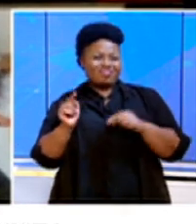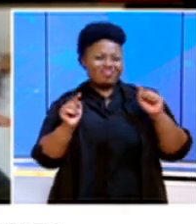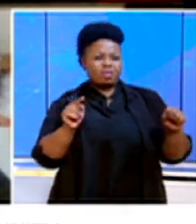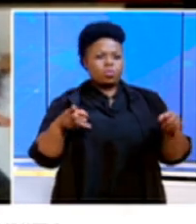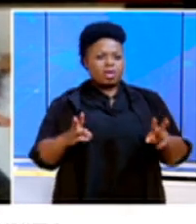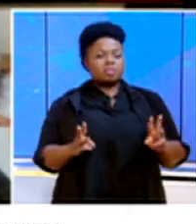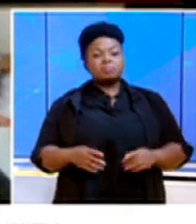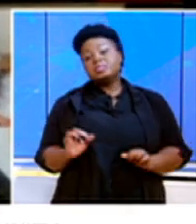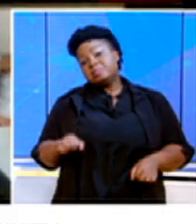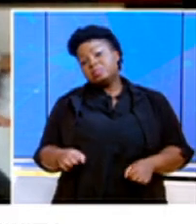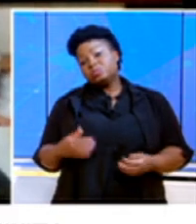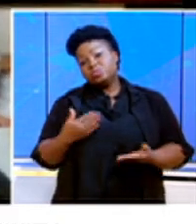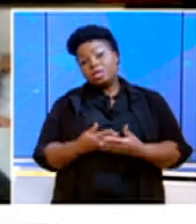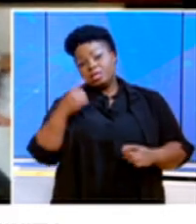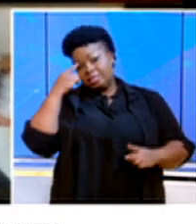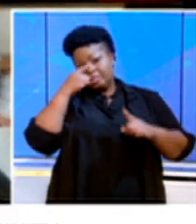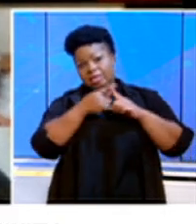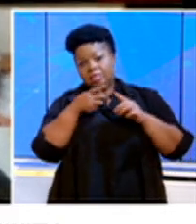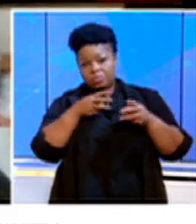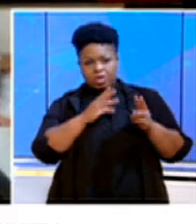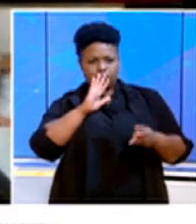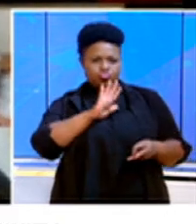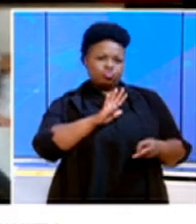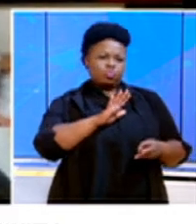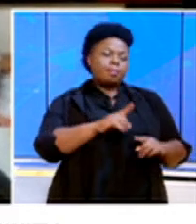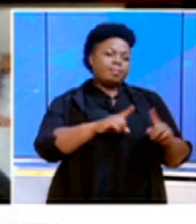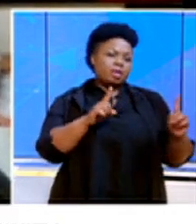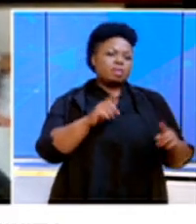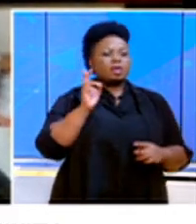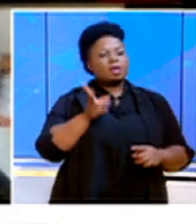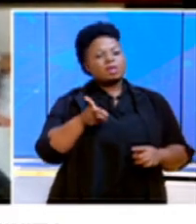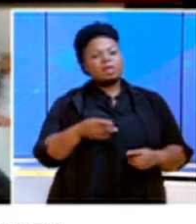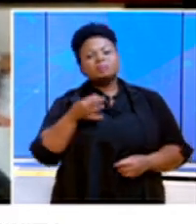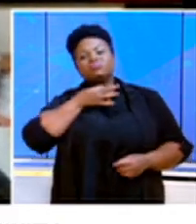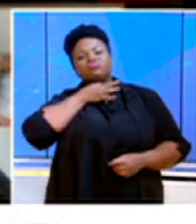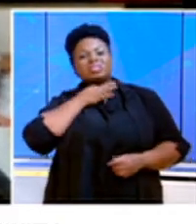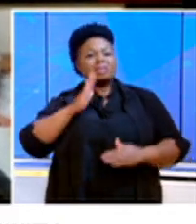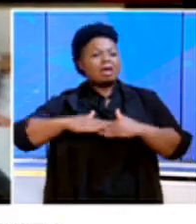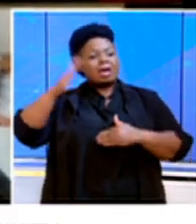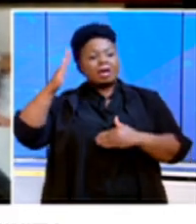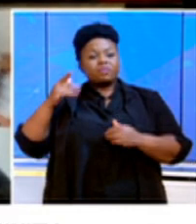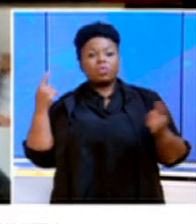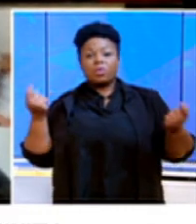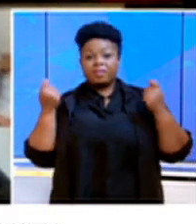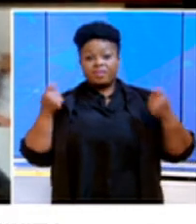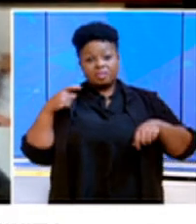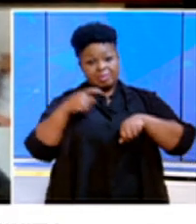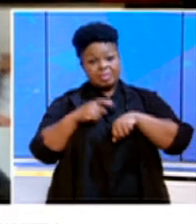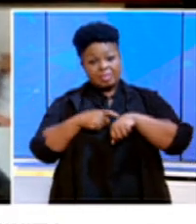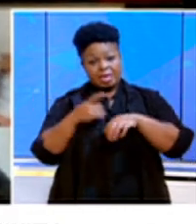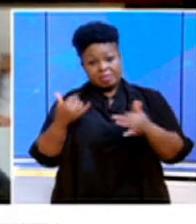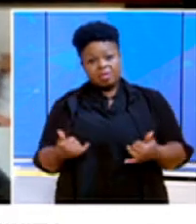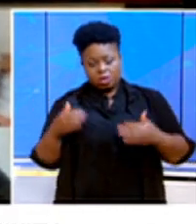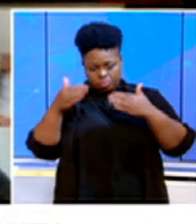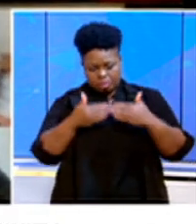we could actually target them in some instances, and there are some high-risk events during this period that we need to look at very,